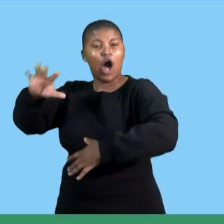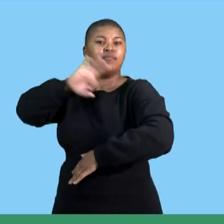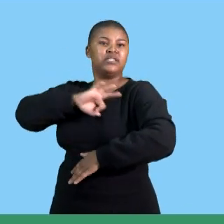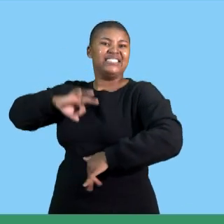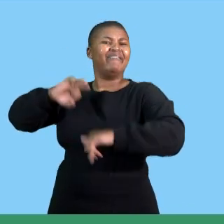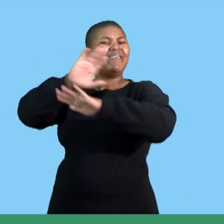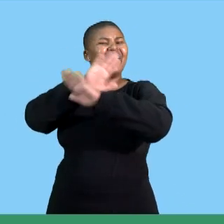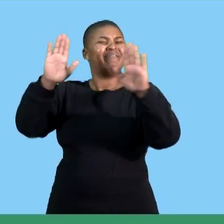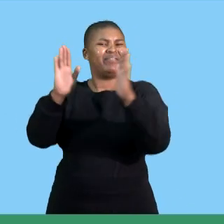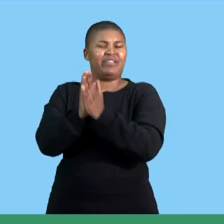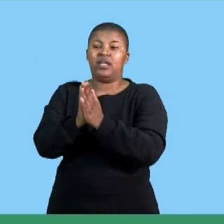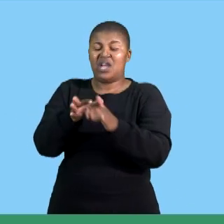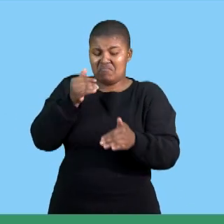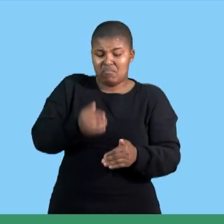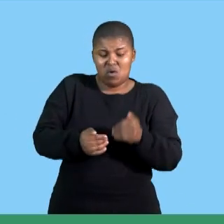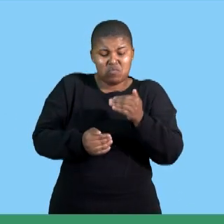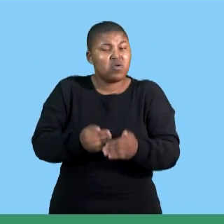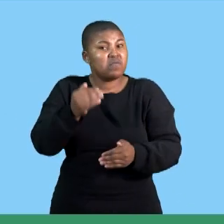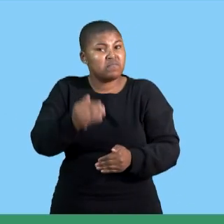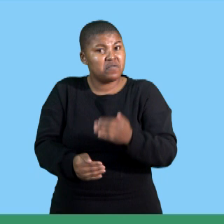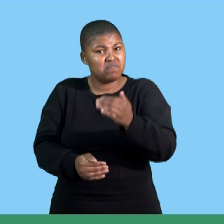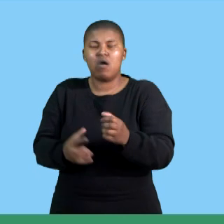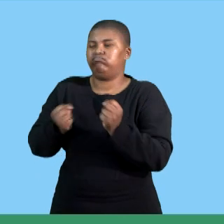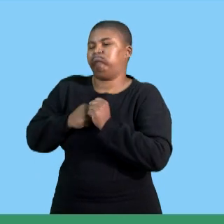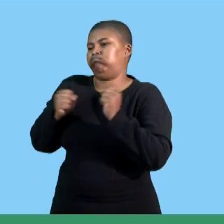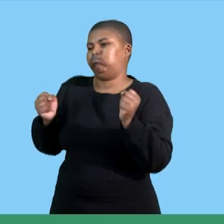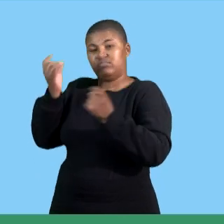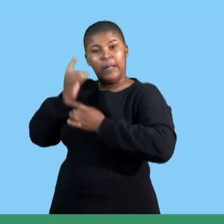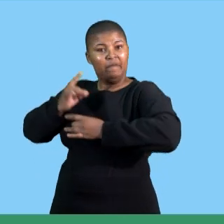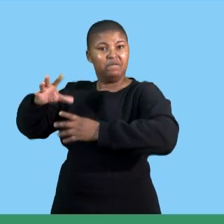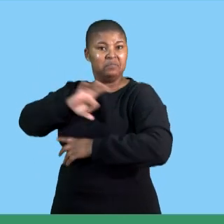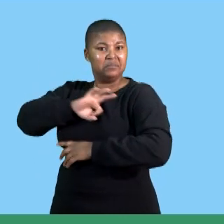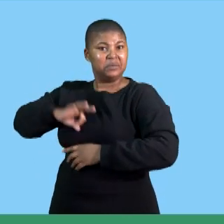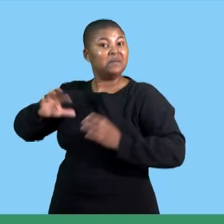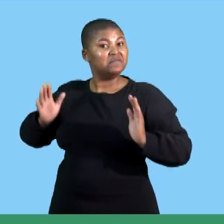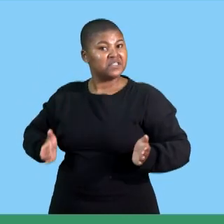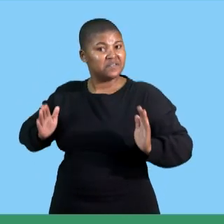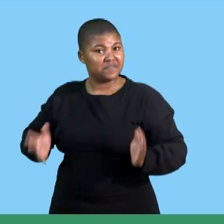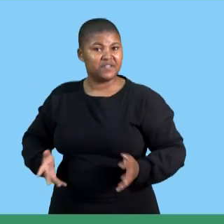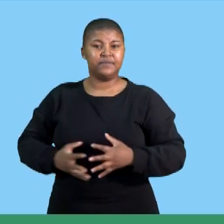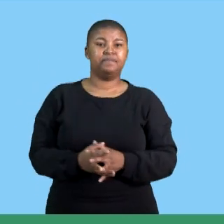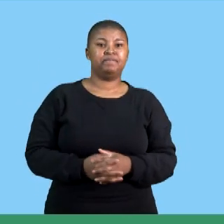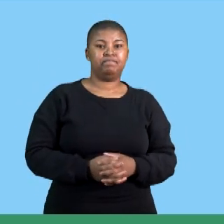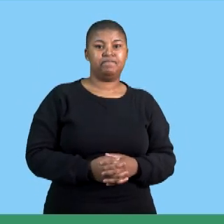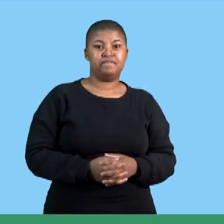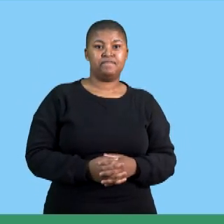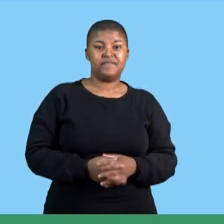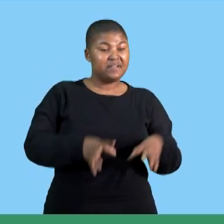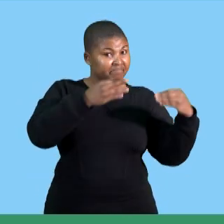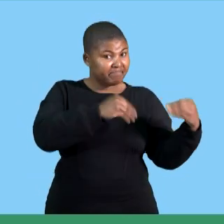all processes with them. The business also acknowledged that change may be stressful